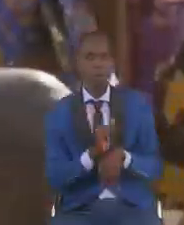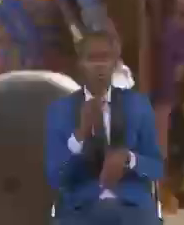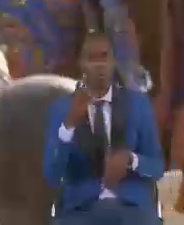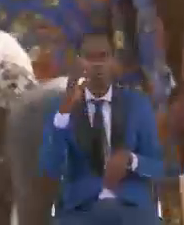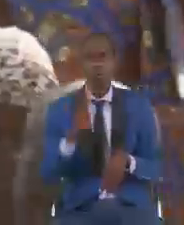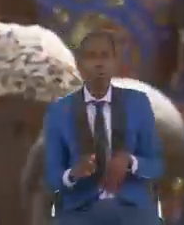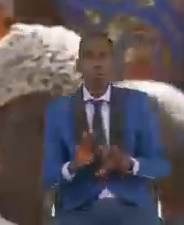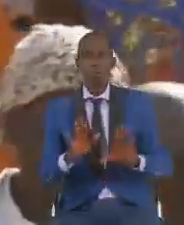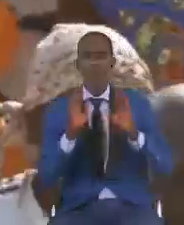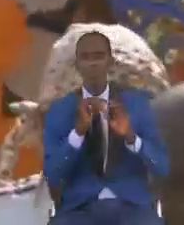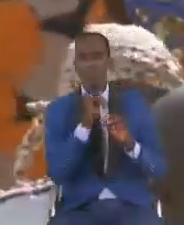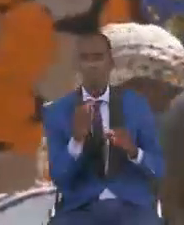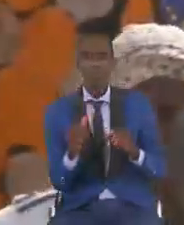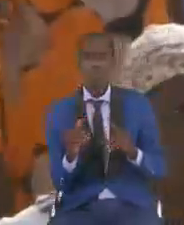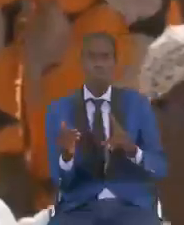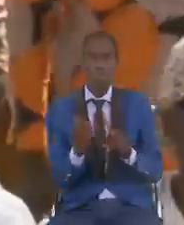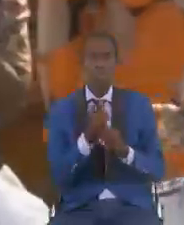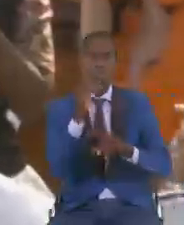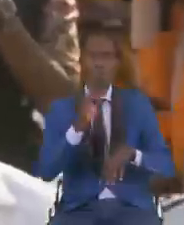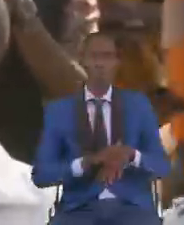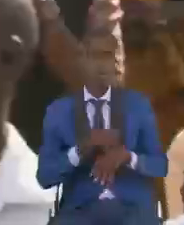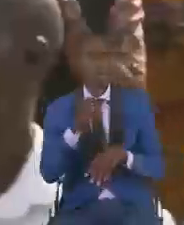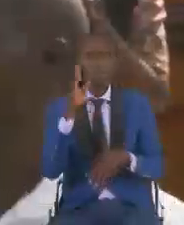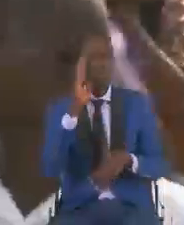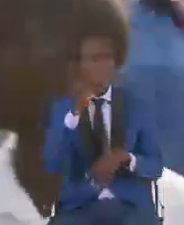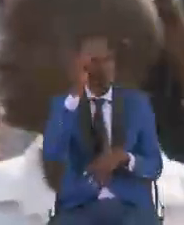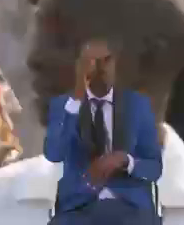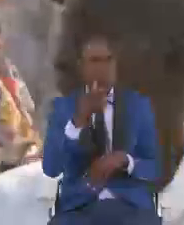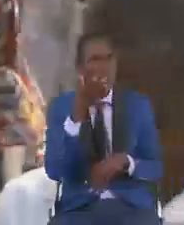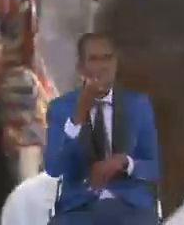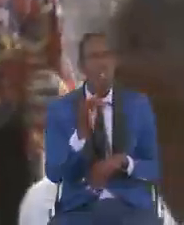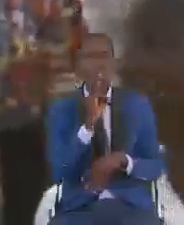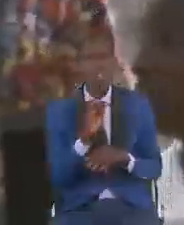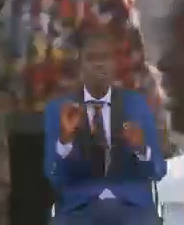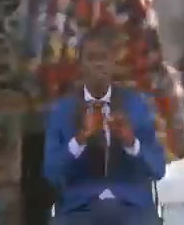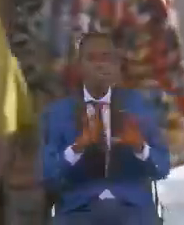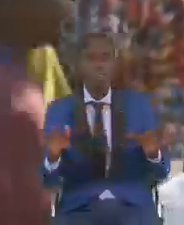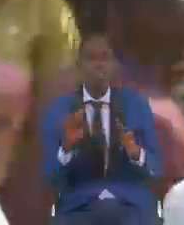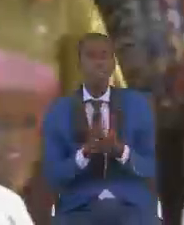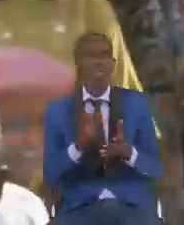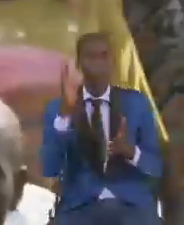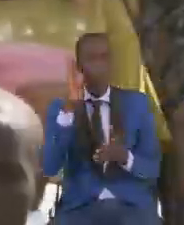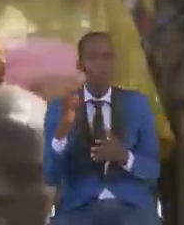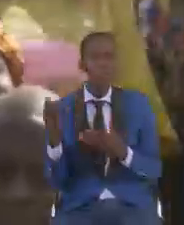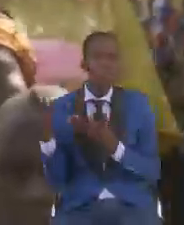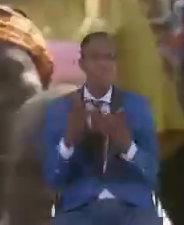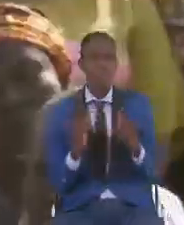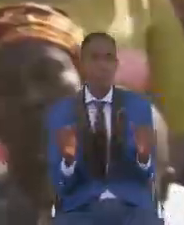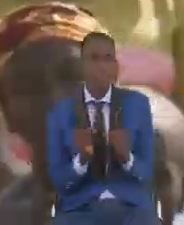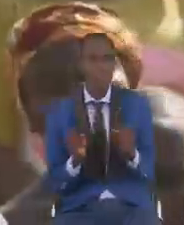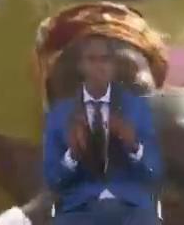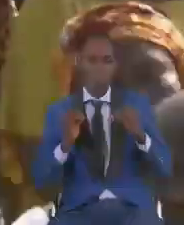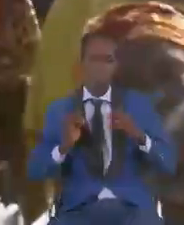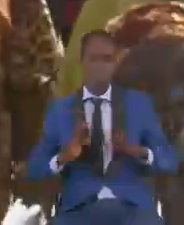hold fast. And you understand, there's nothing that will cause fainting. Don't faint,